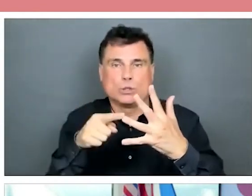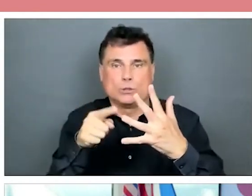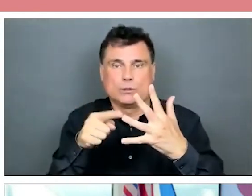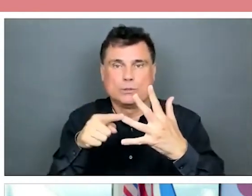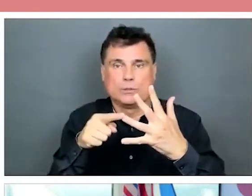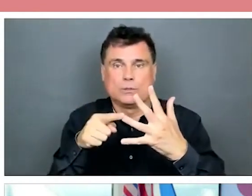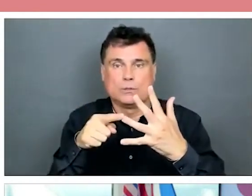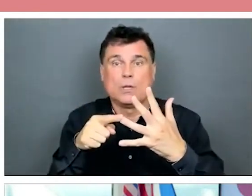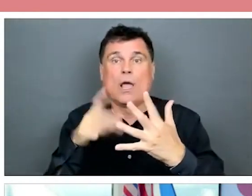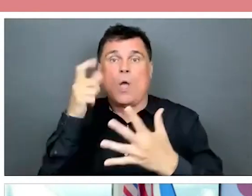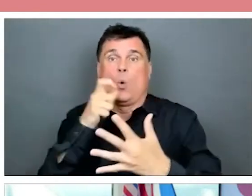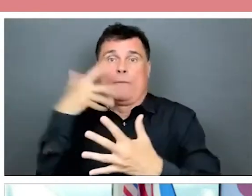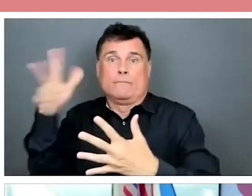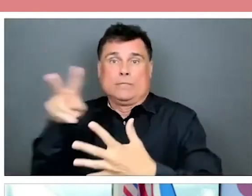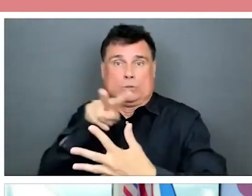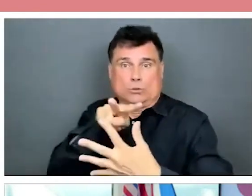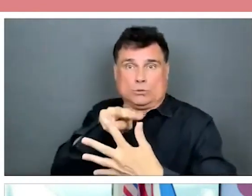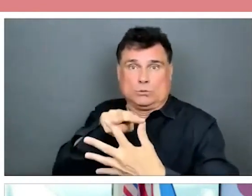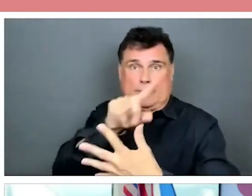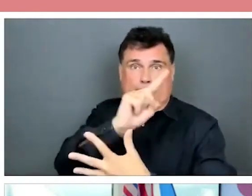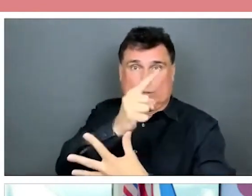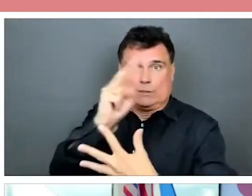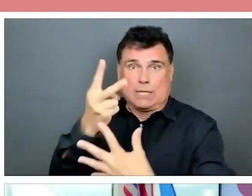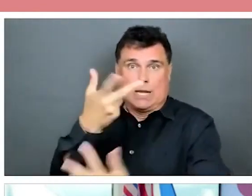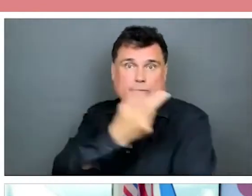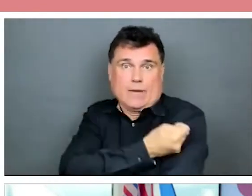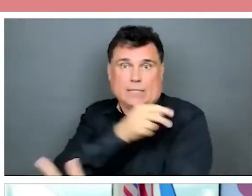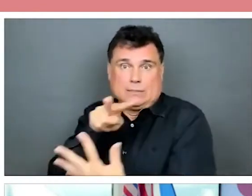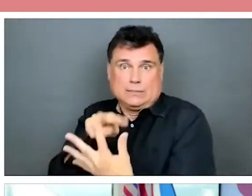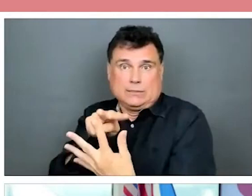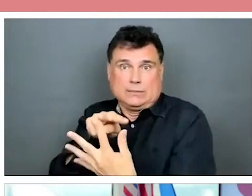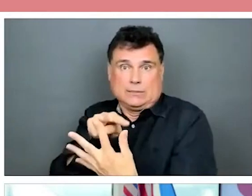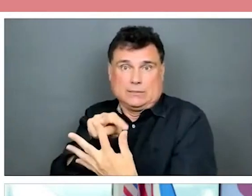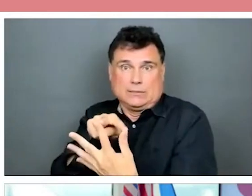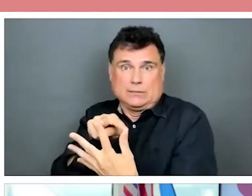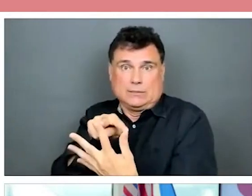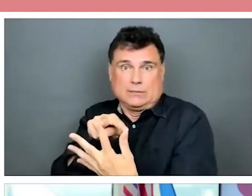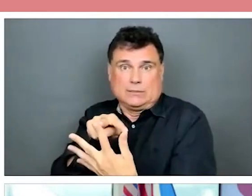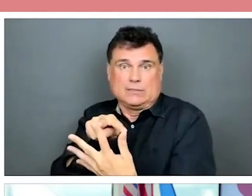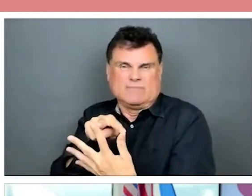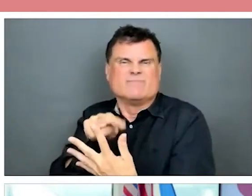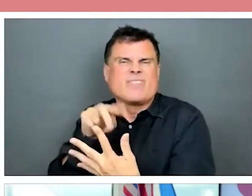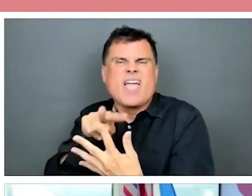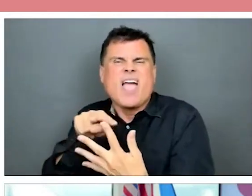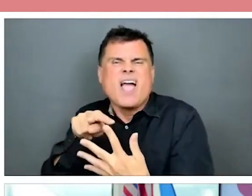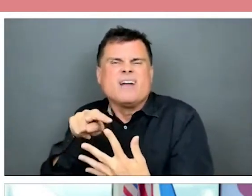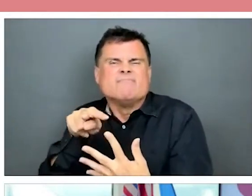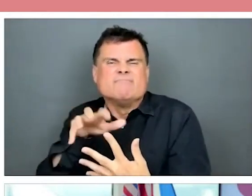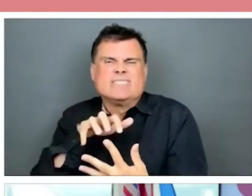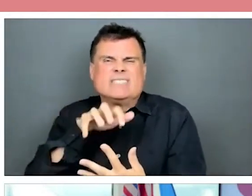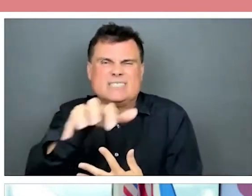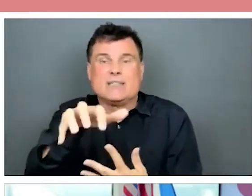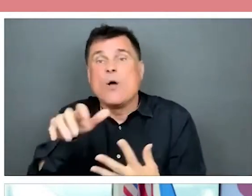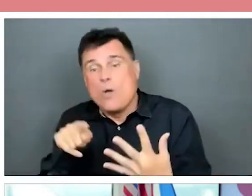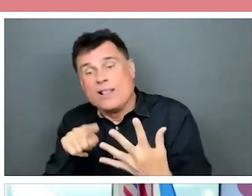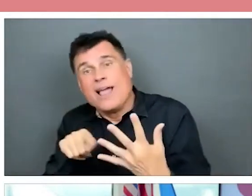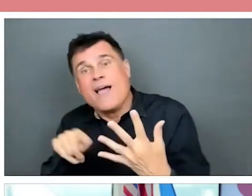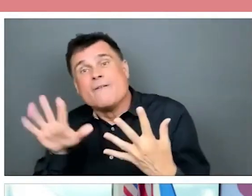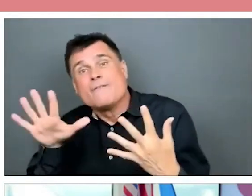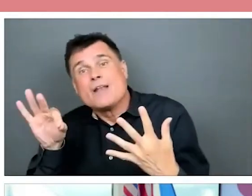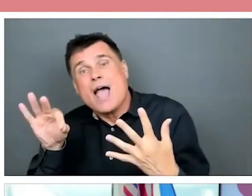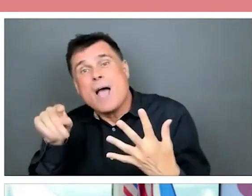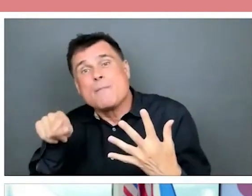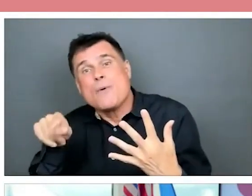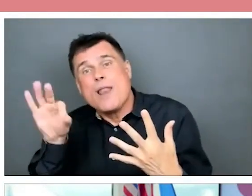vaccinated, it's actually, of all those, because you can't get a booster until you've had dose 2, it's up to about